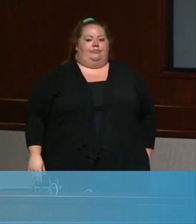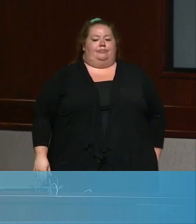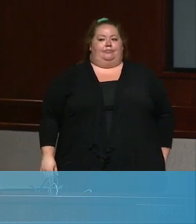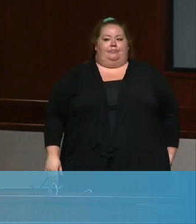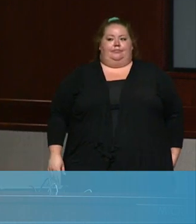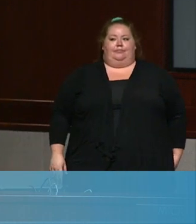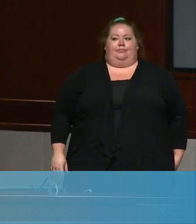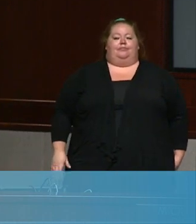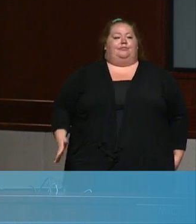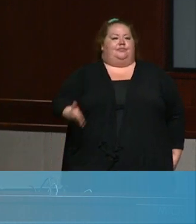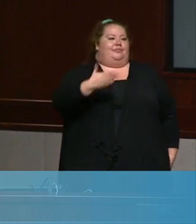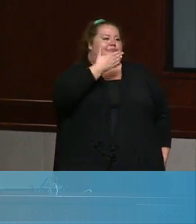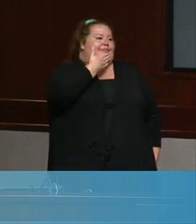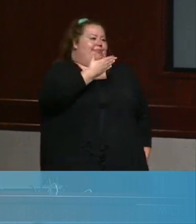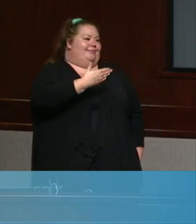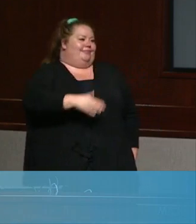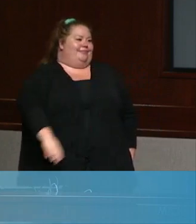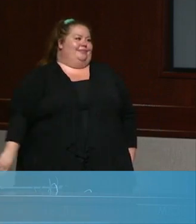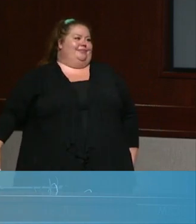All right, thank you.